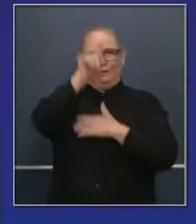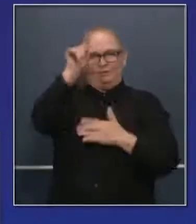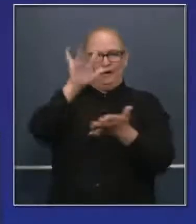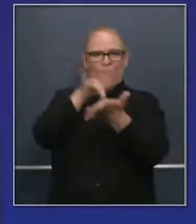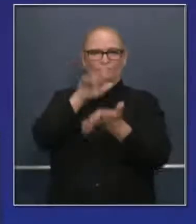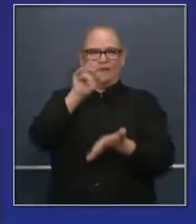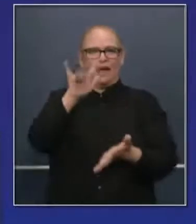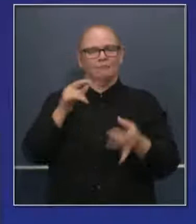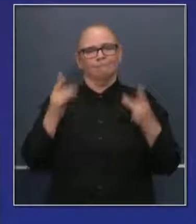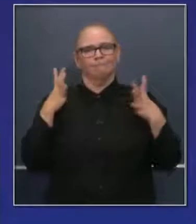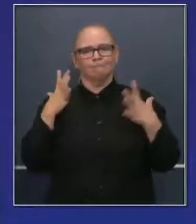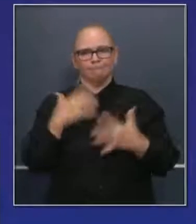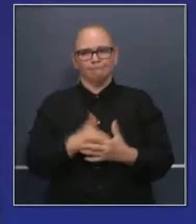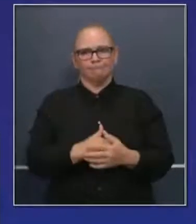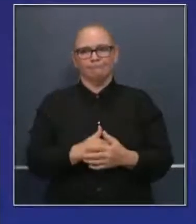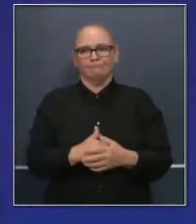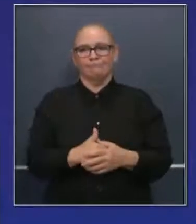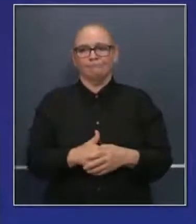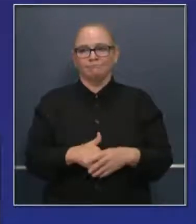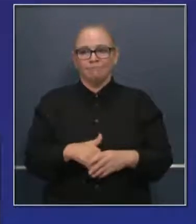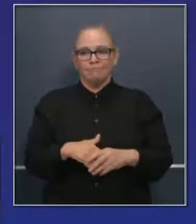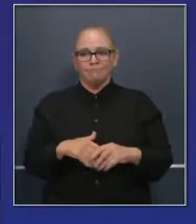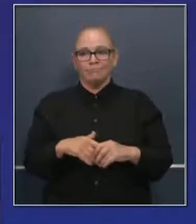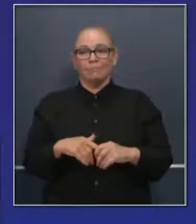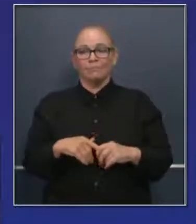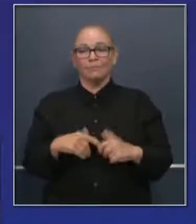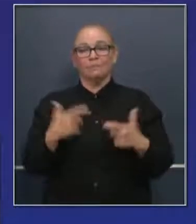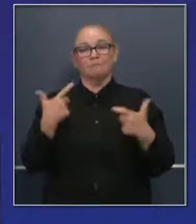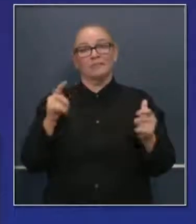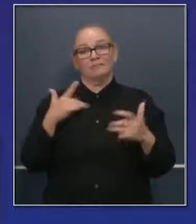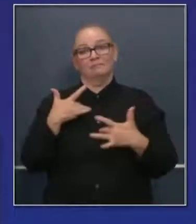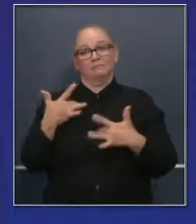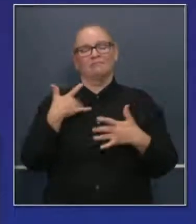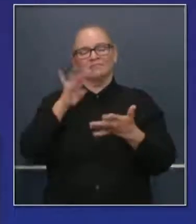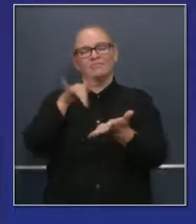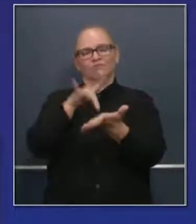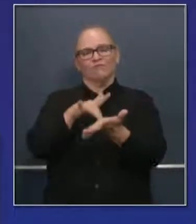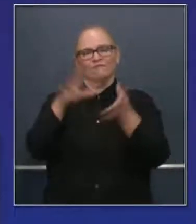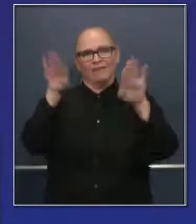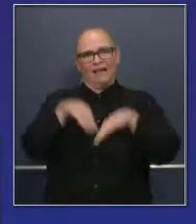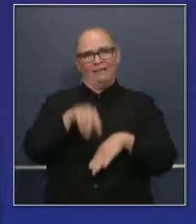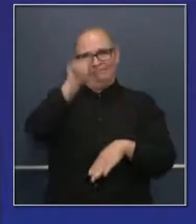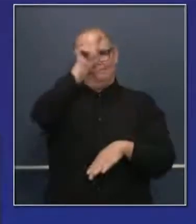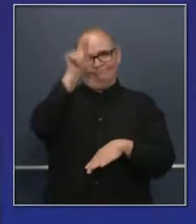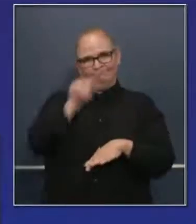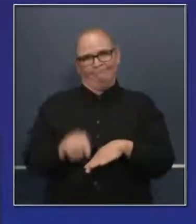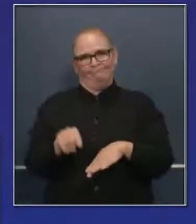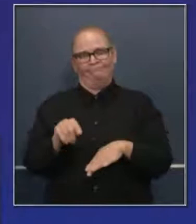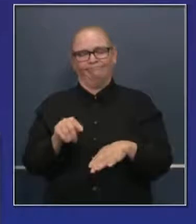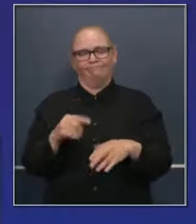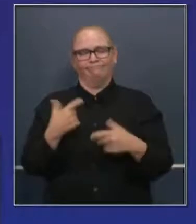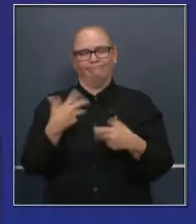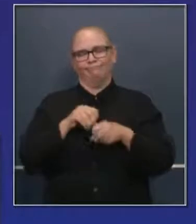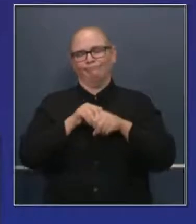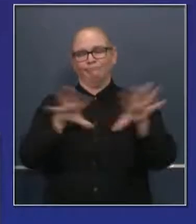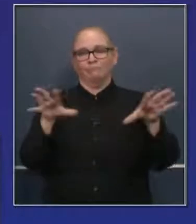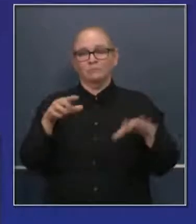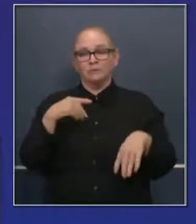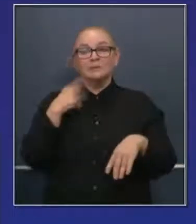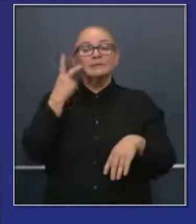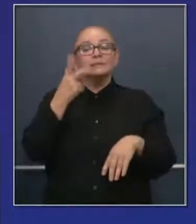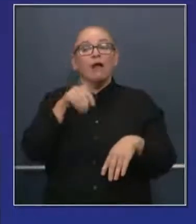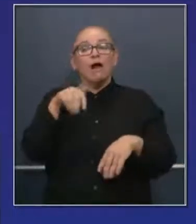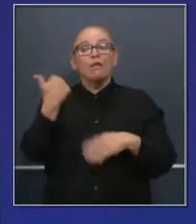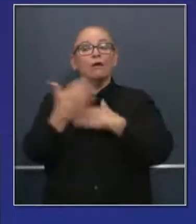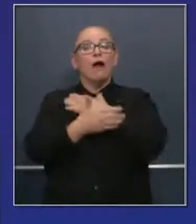state as large as ours, it is indeed the Central Valley. We're seeing stabilization in other parts of the state. You'll see